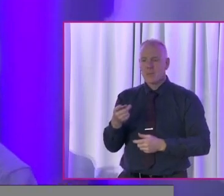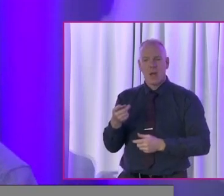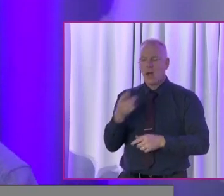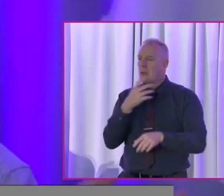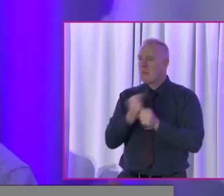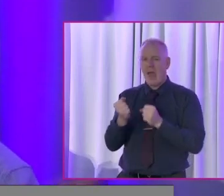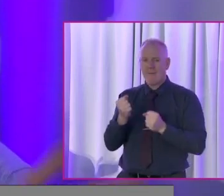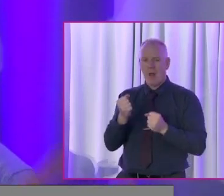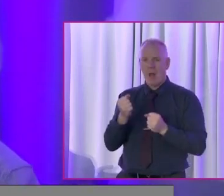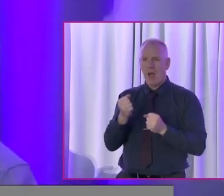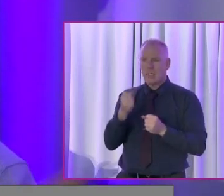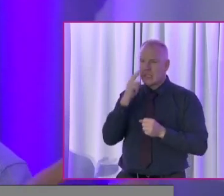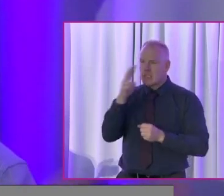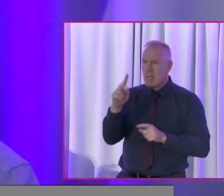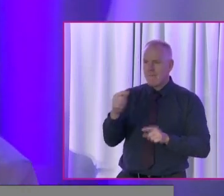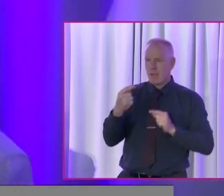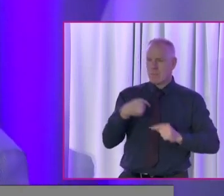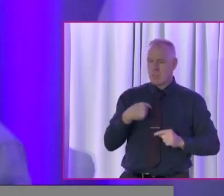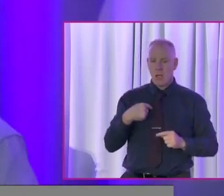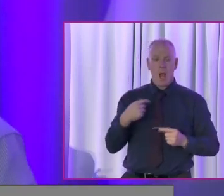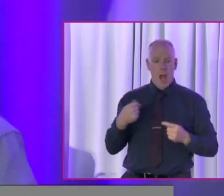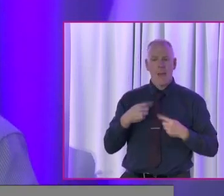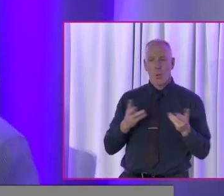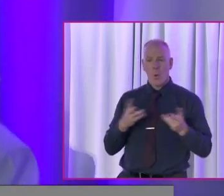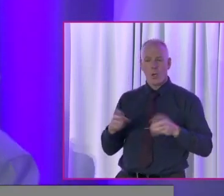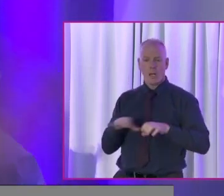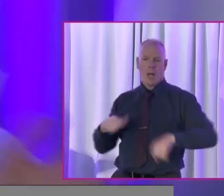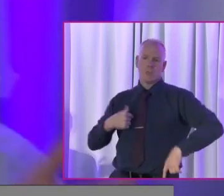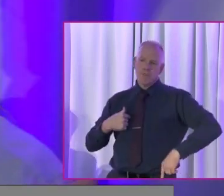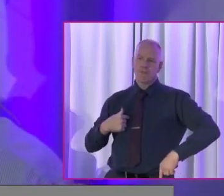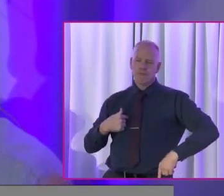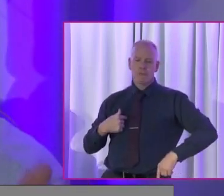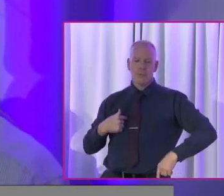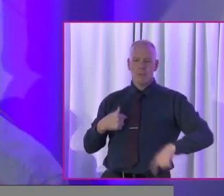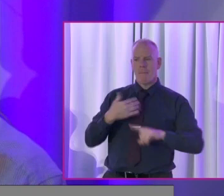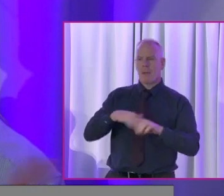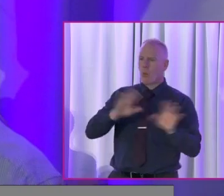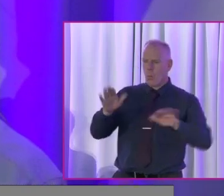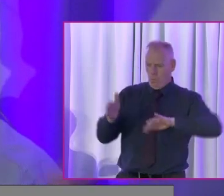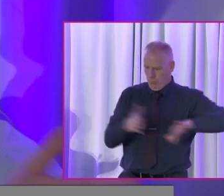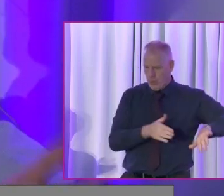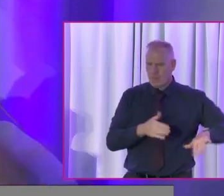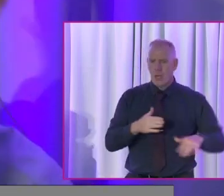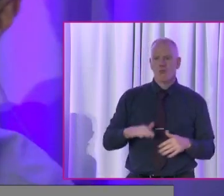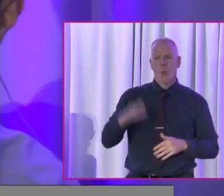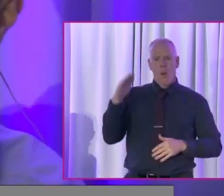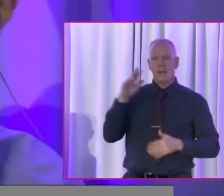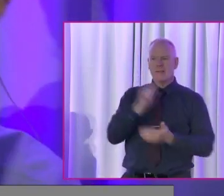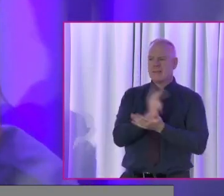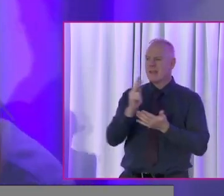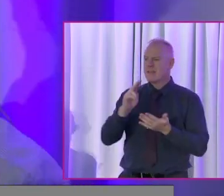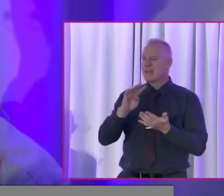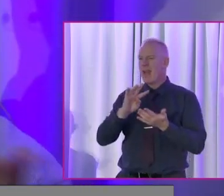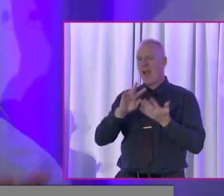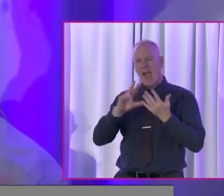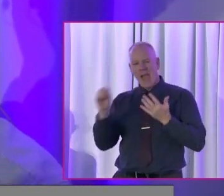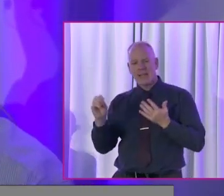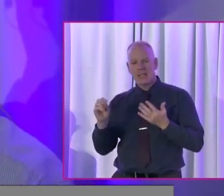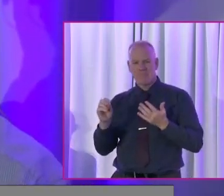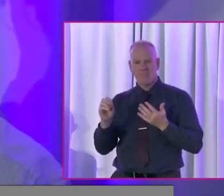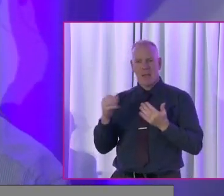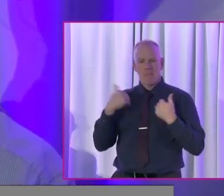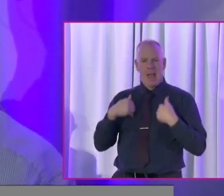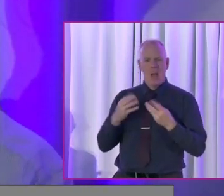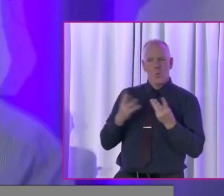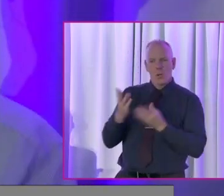when I see a fight. say, Joe, because I'm a working class lad. I don't want to talk too much about my background, but I grew up in the 80s. My old man worked for the shoot the train and,